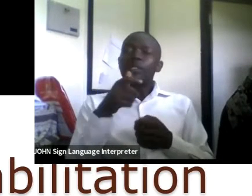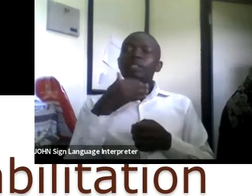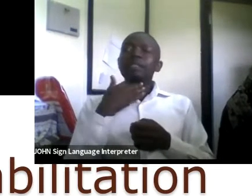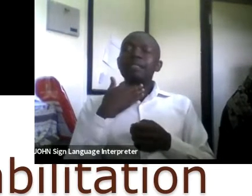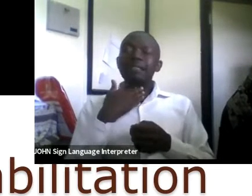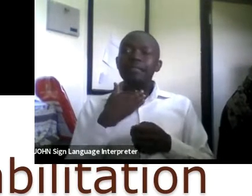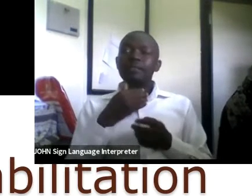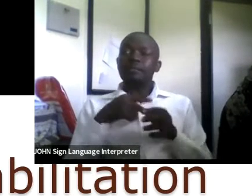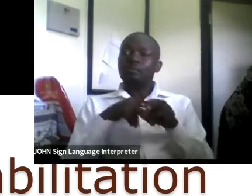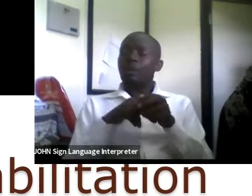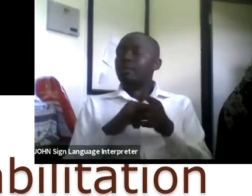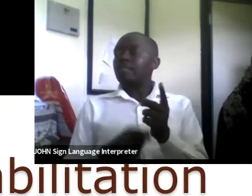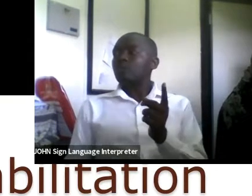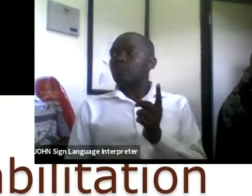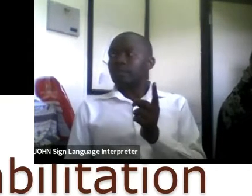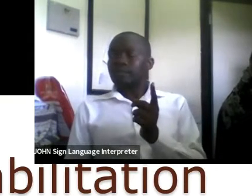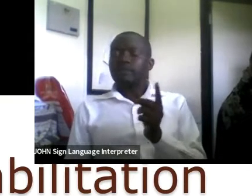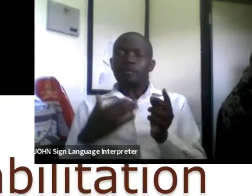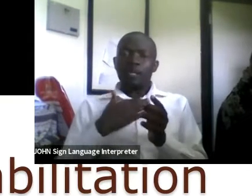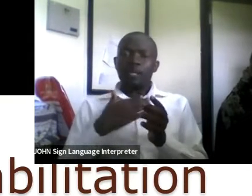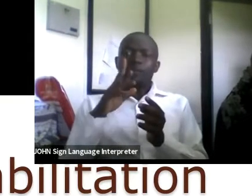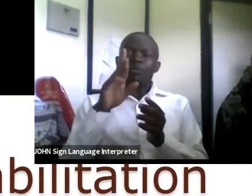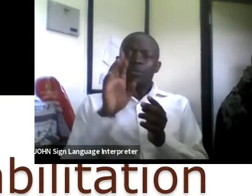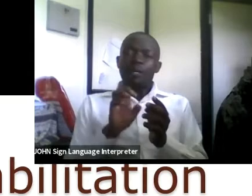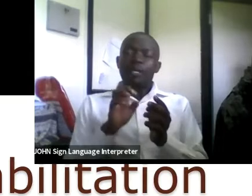and rehabilitation.